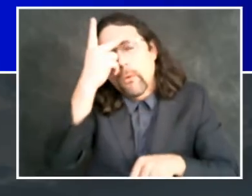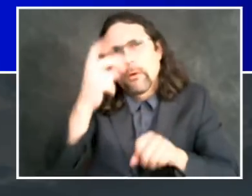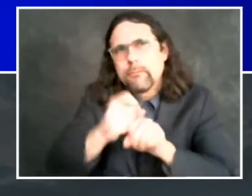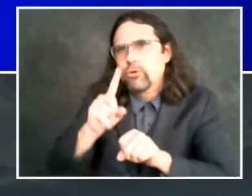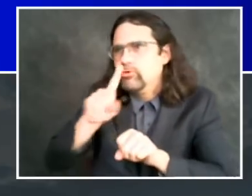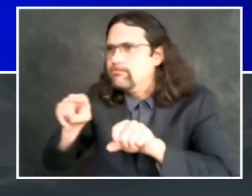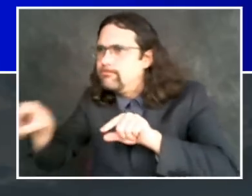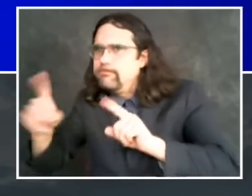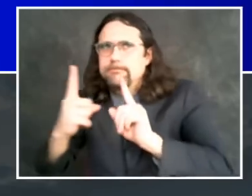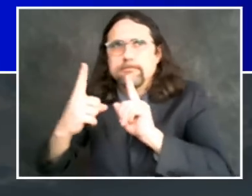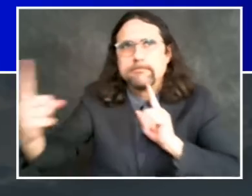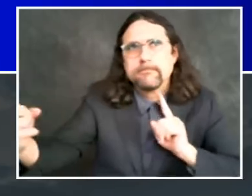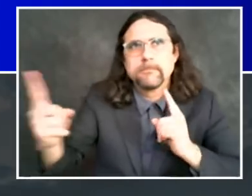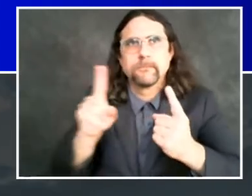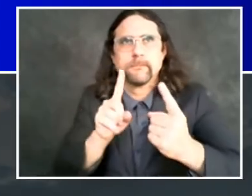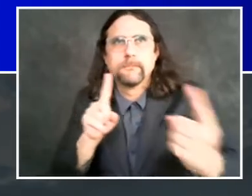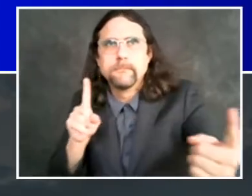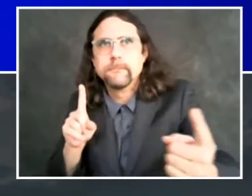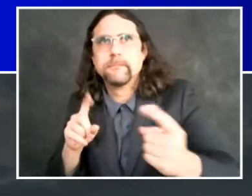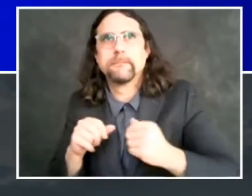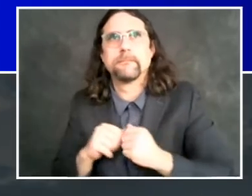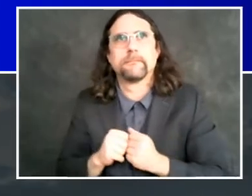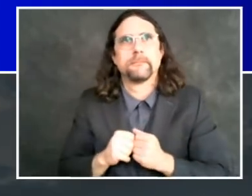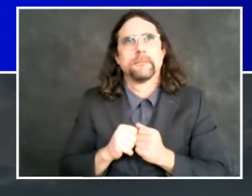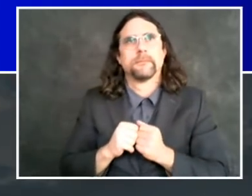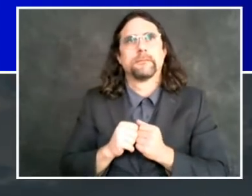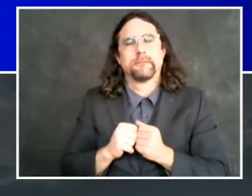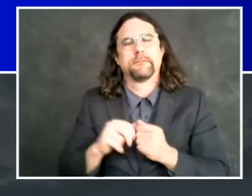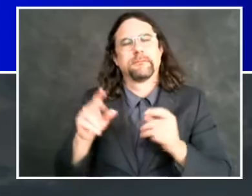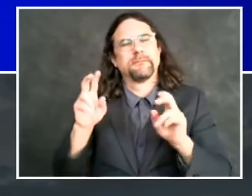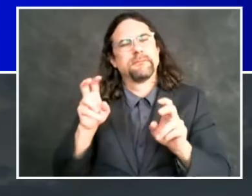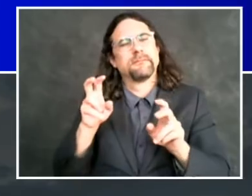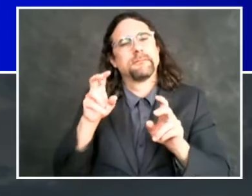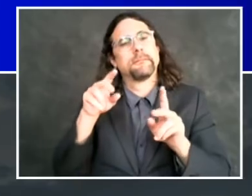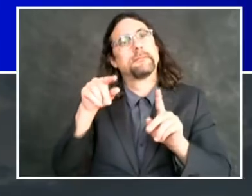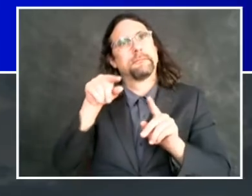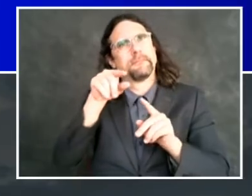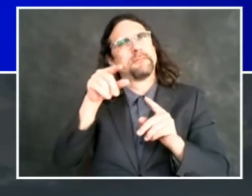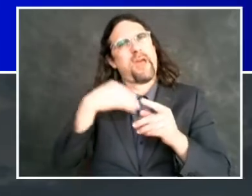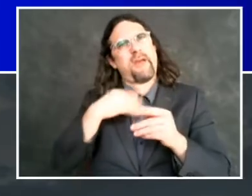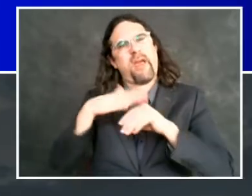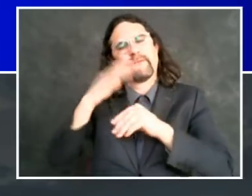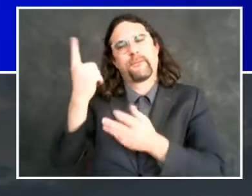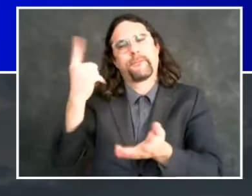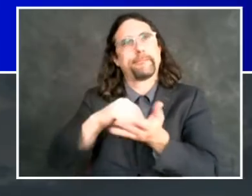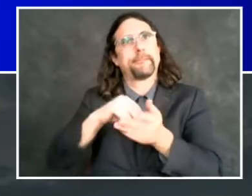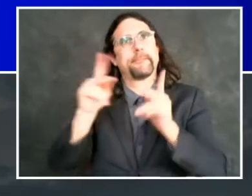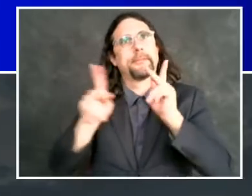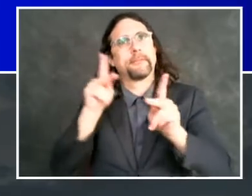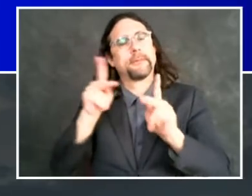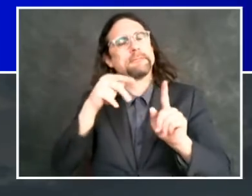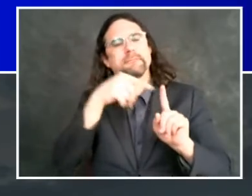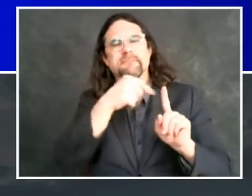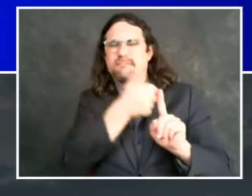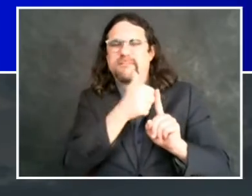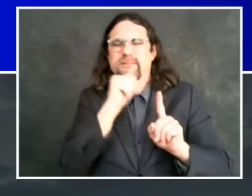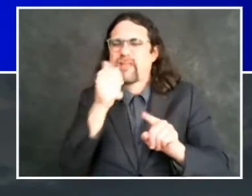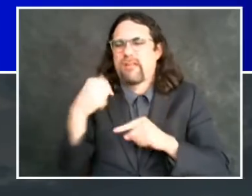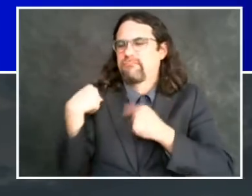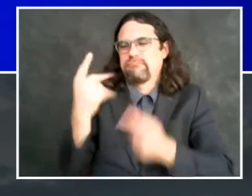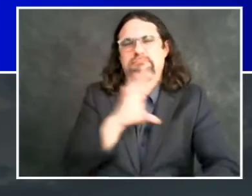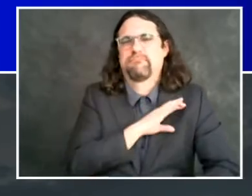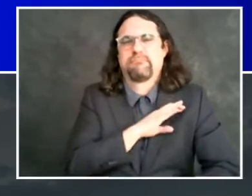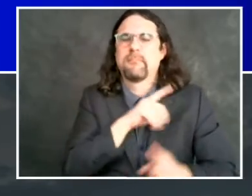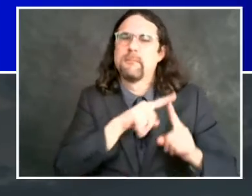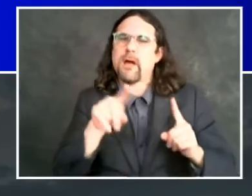have been out there already. More will come, and we're going to keep building this ability to be out there in